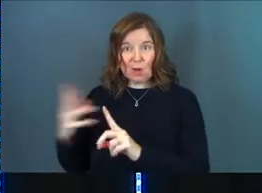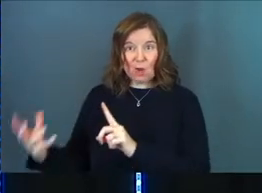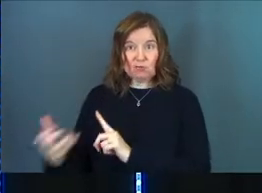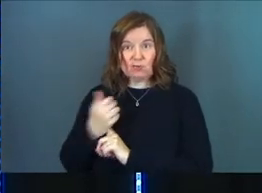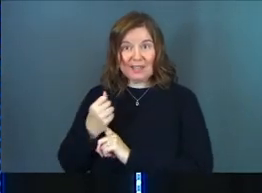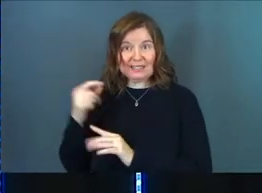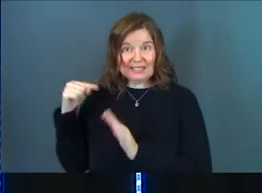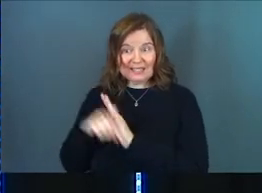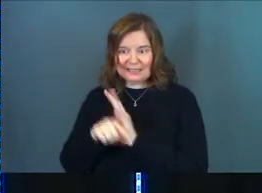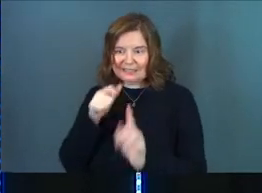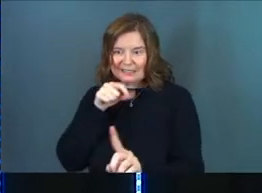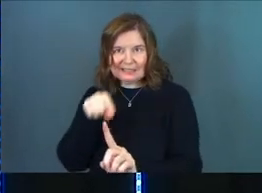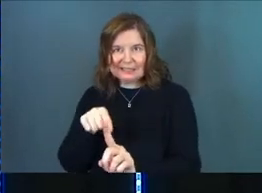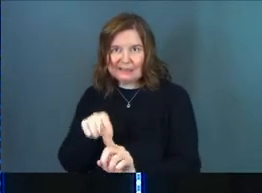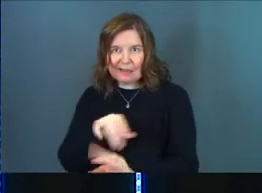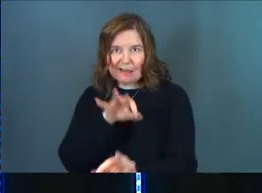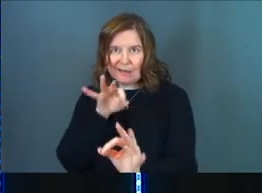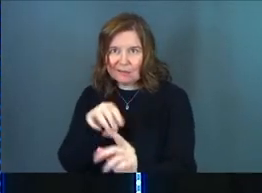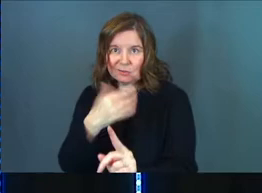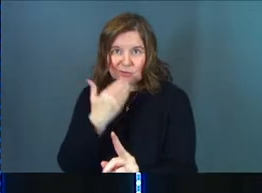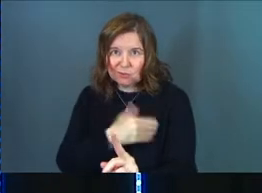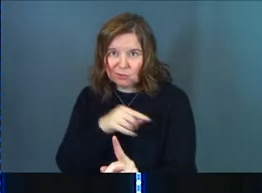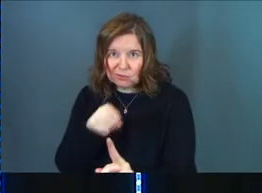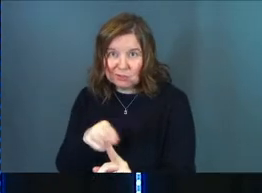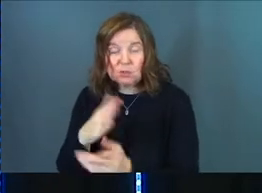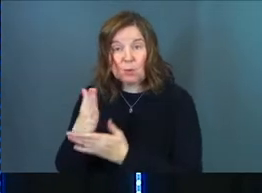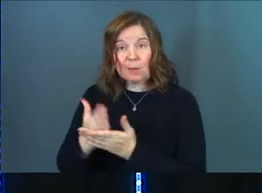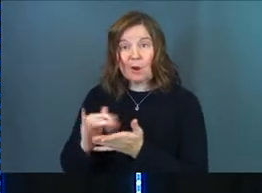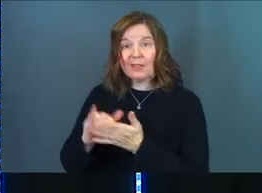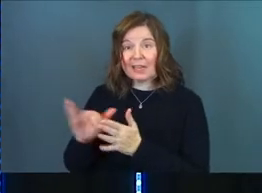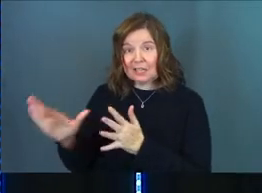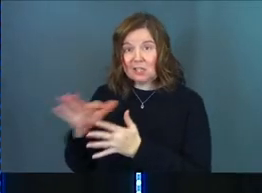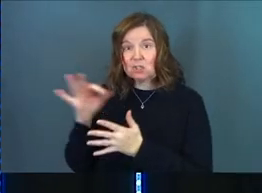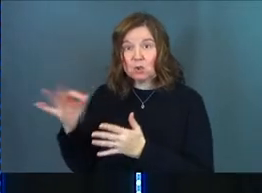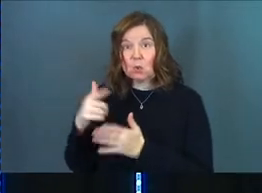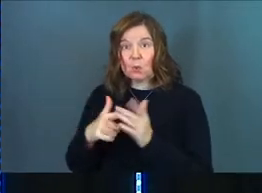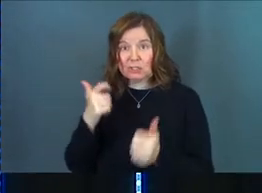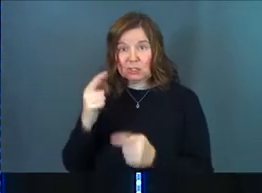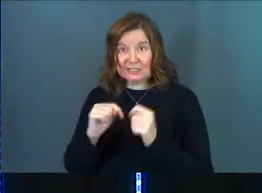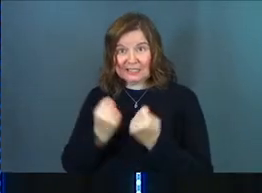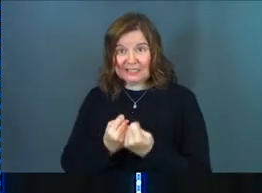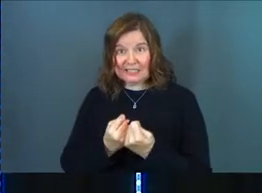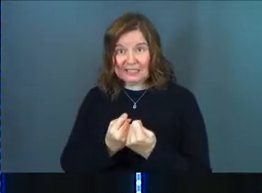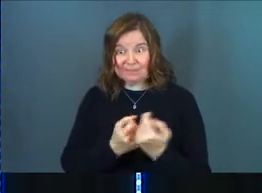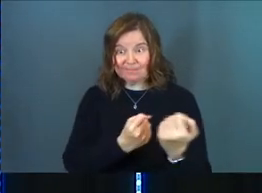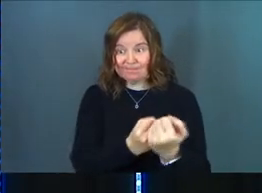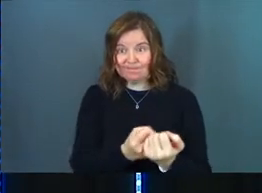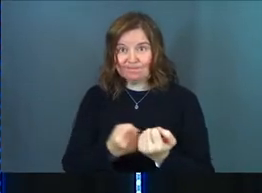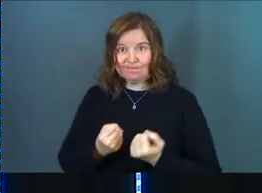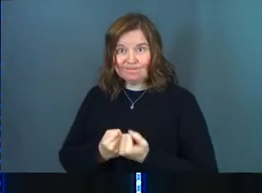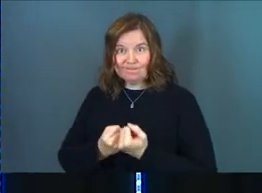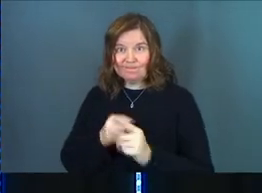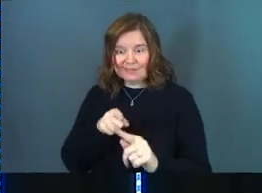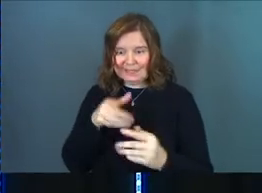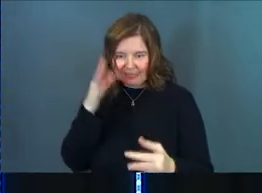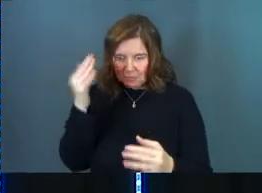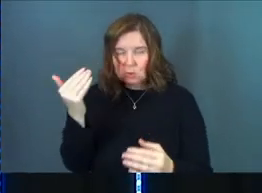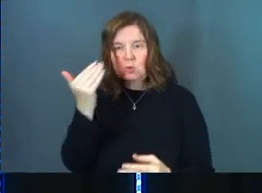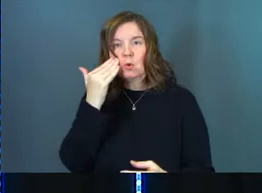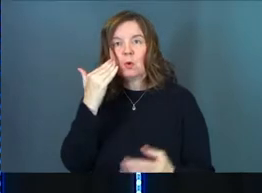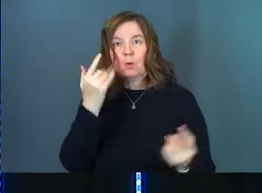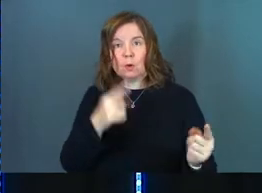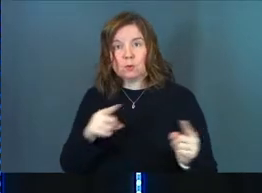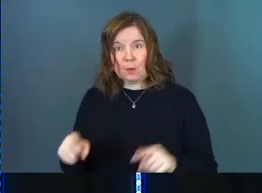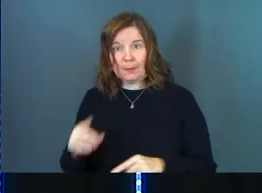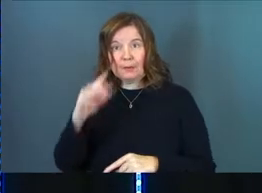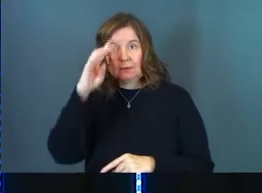no angel. So Malchus is part of that. Malchus chose what team he was going to be on. Malchus walked in there knowing what